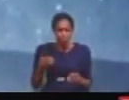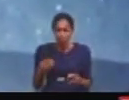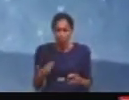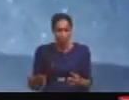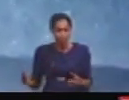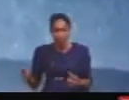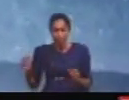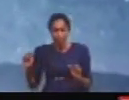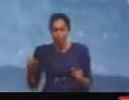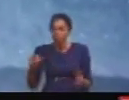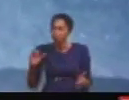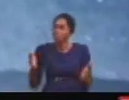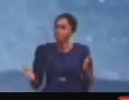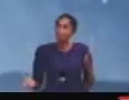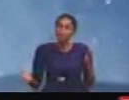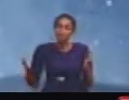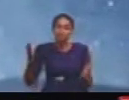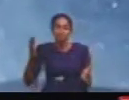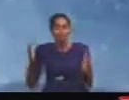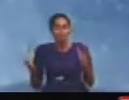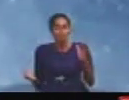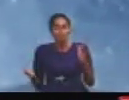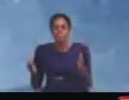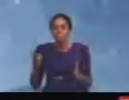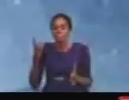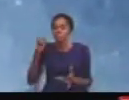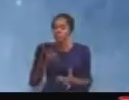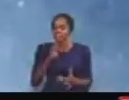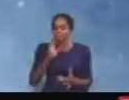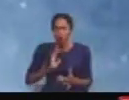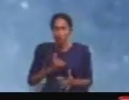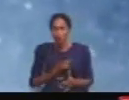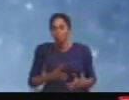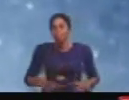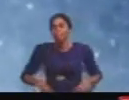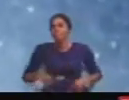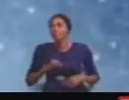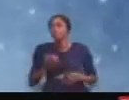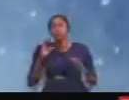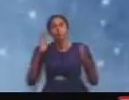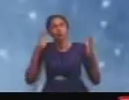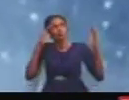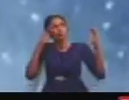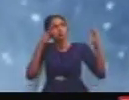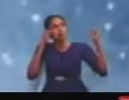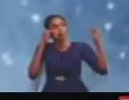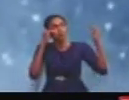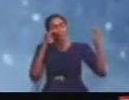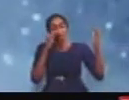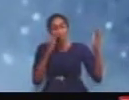thing can compare. You're our living